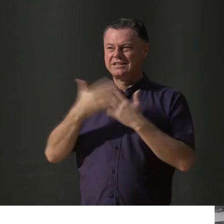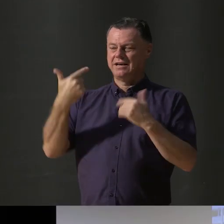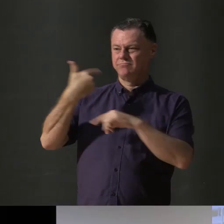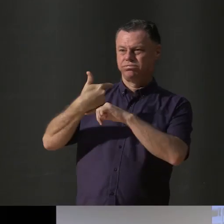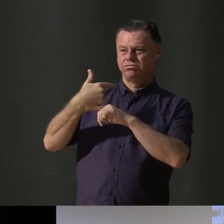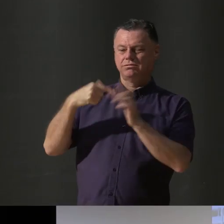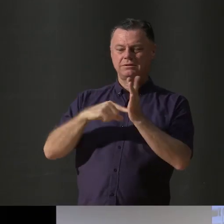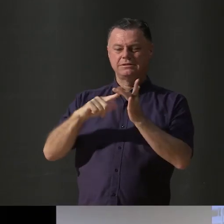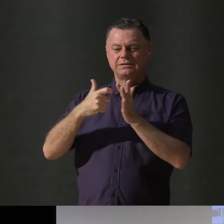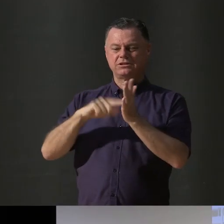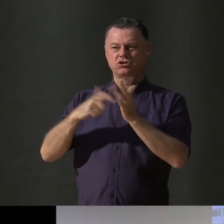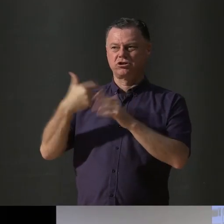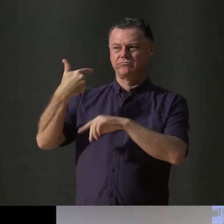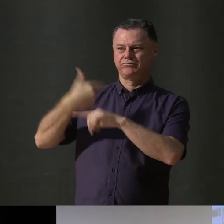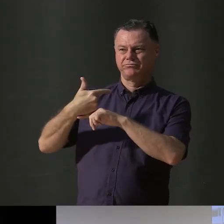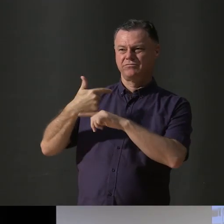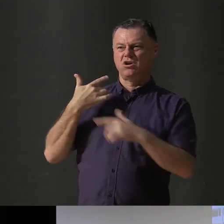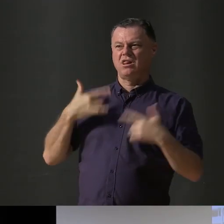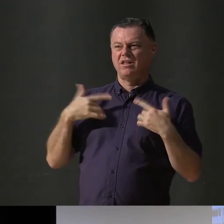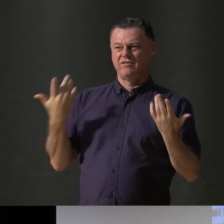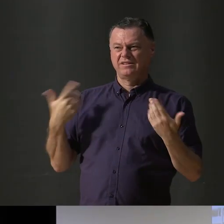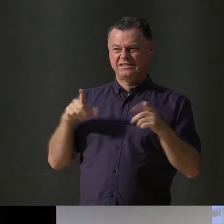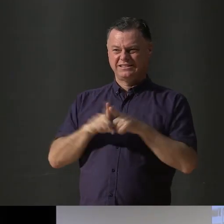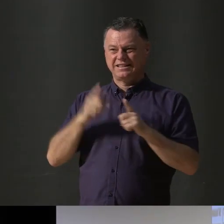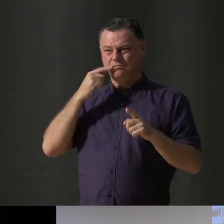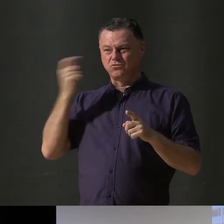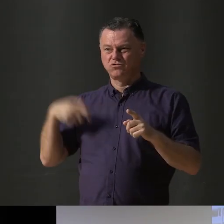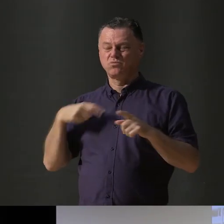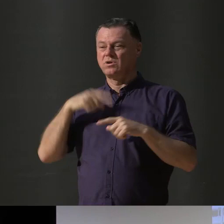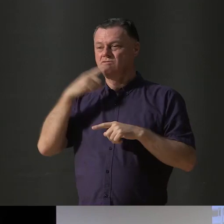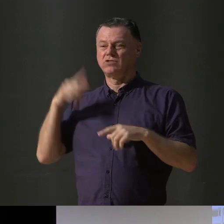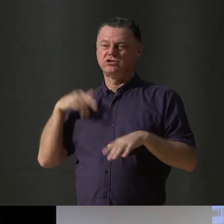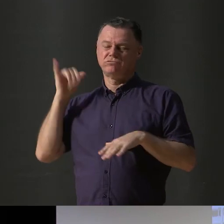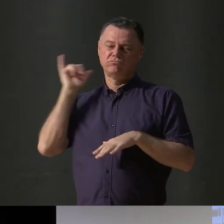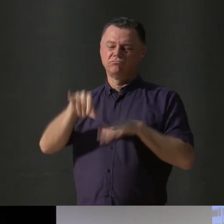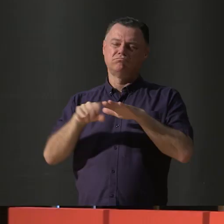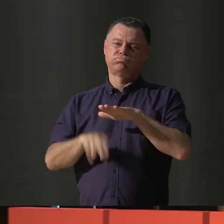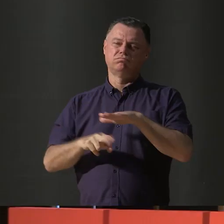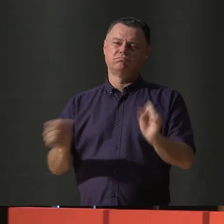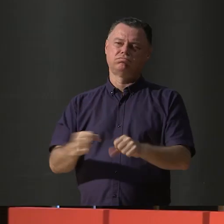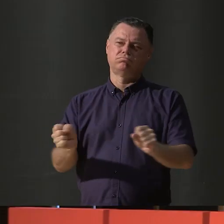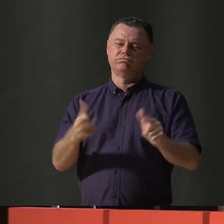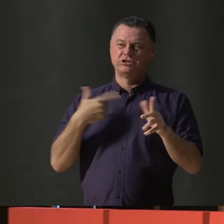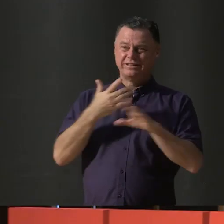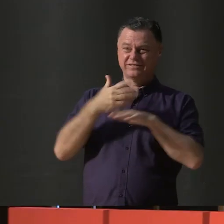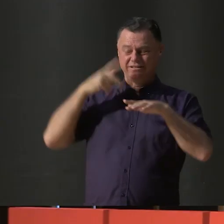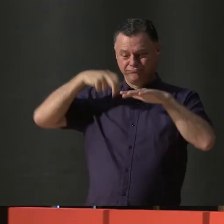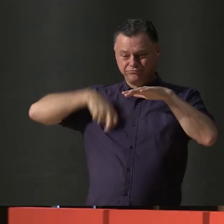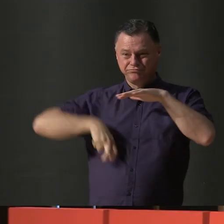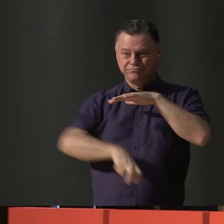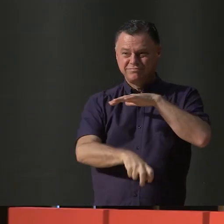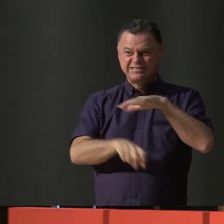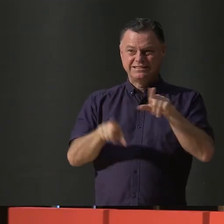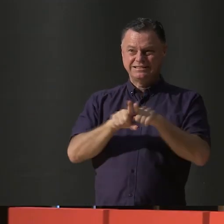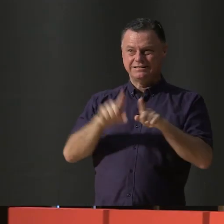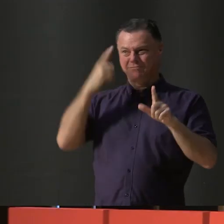of living with her family in an underground bomb shelter during the invasion of her country. Within the first